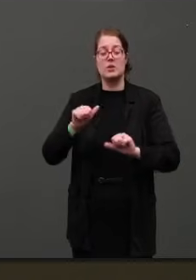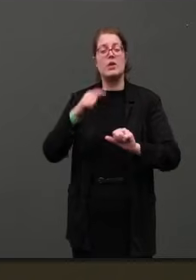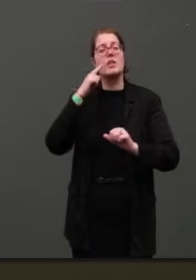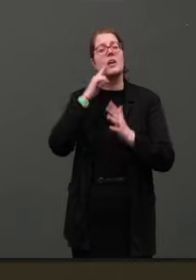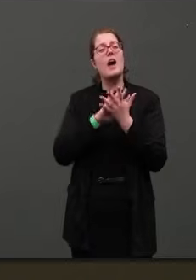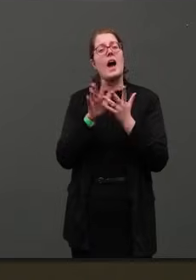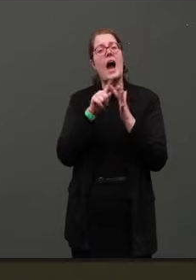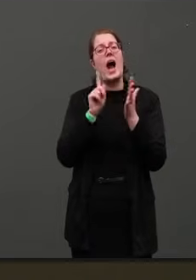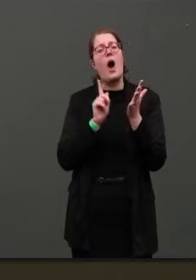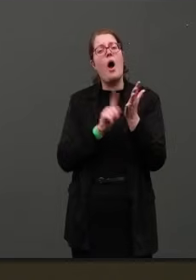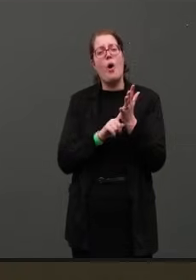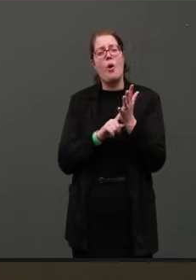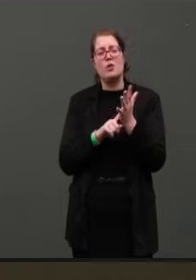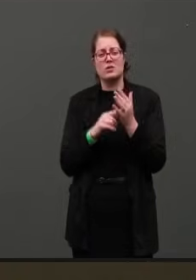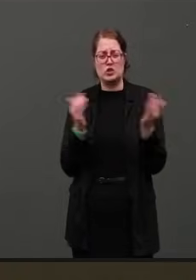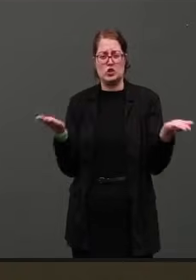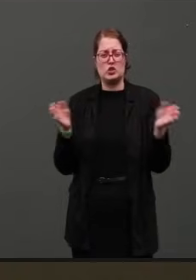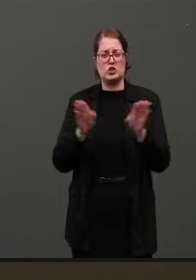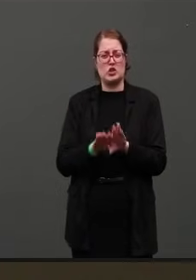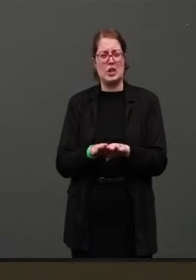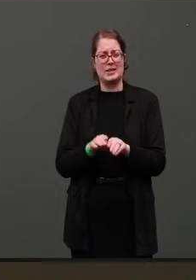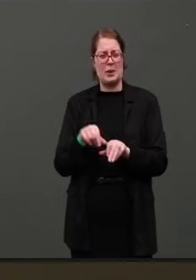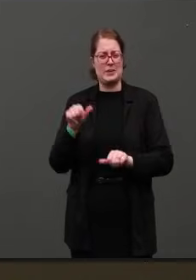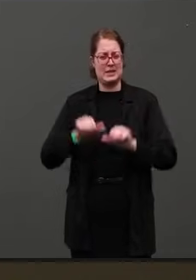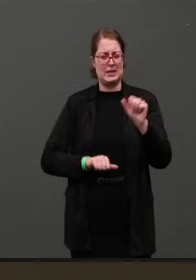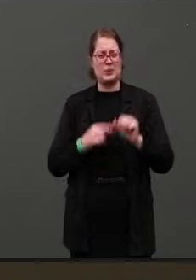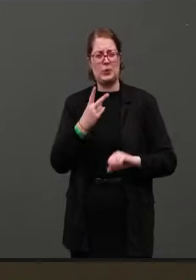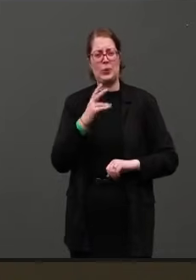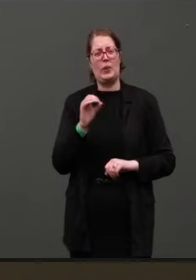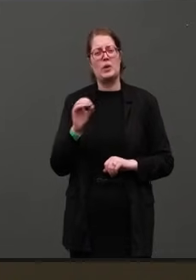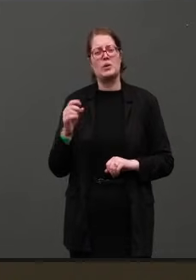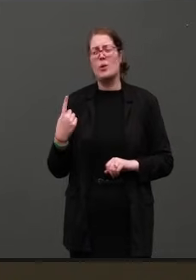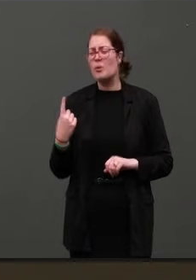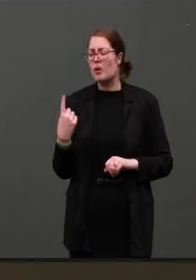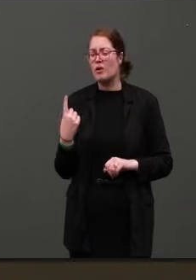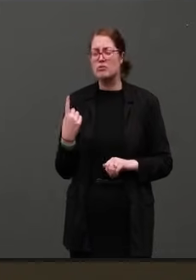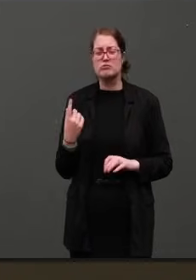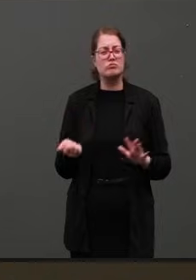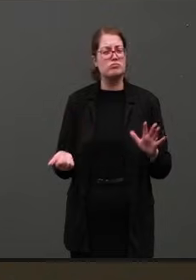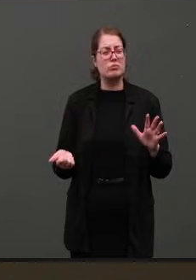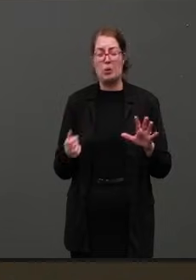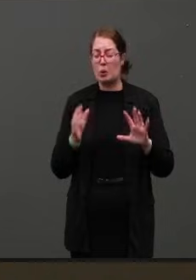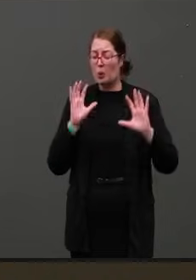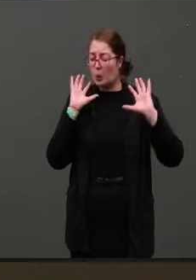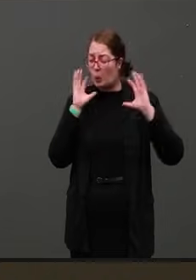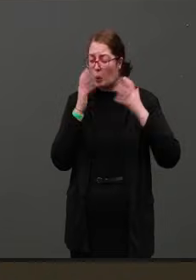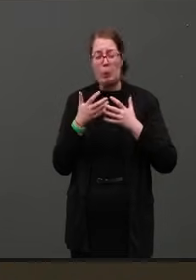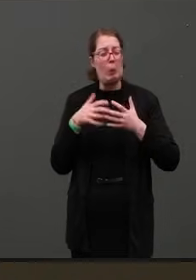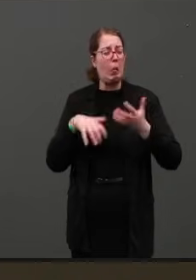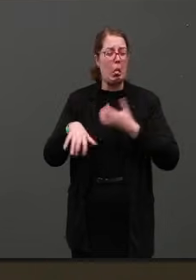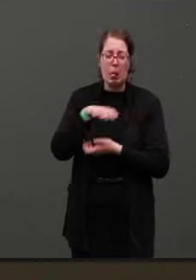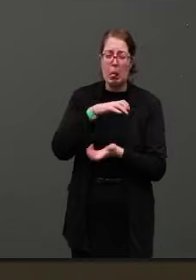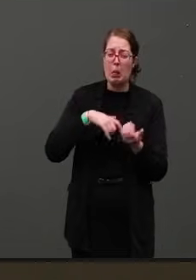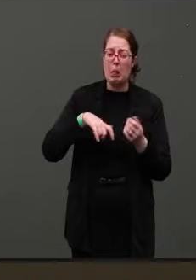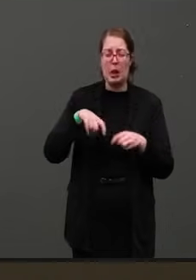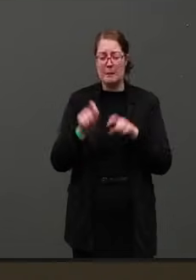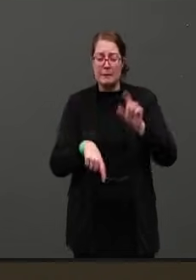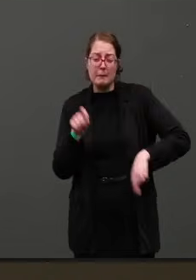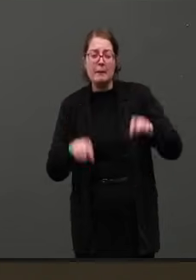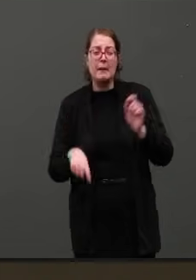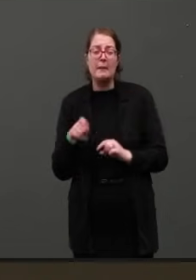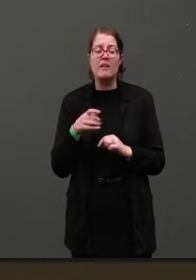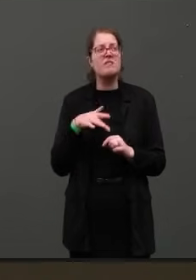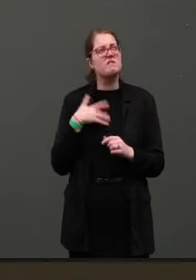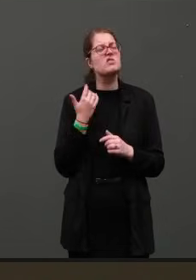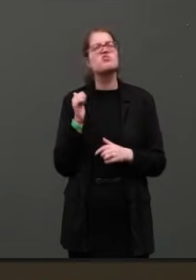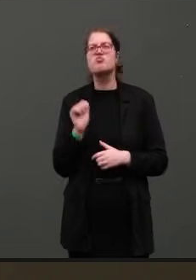It makes no real sense at all that it is so ridiculously complicated and difficult, but it feels right, and it